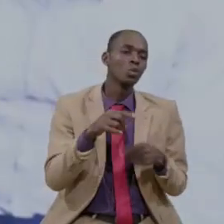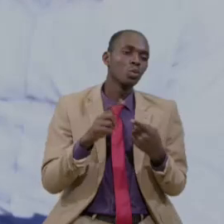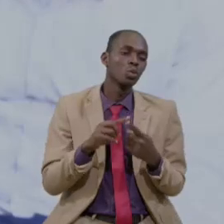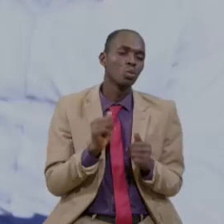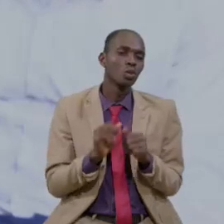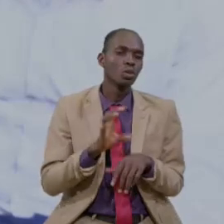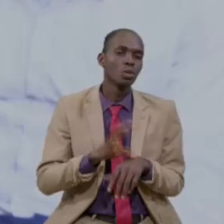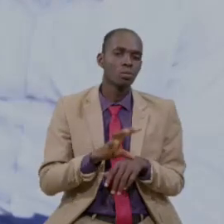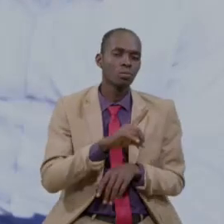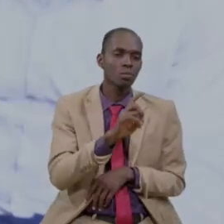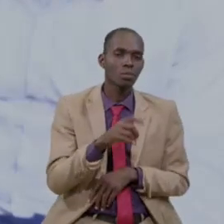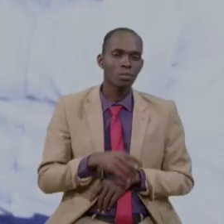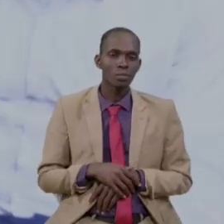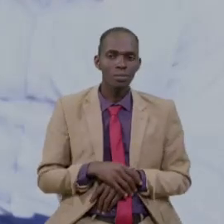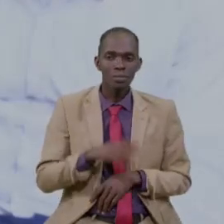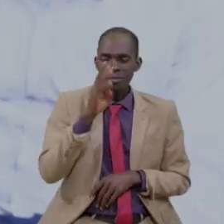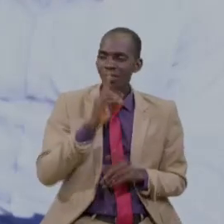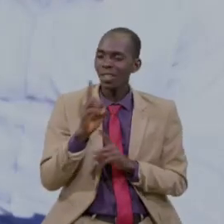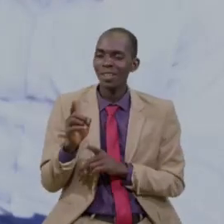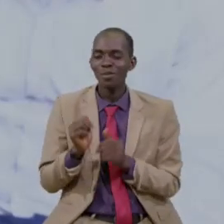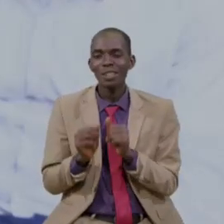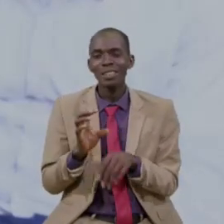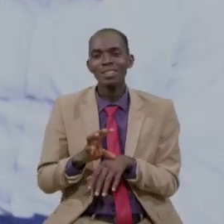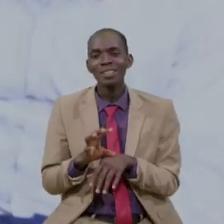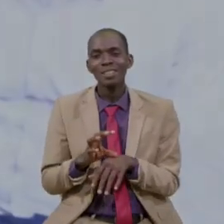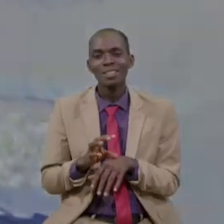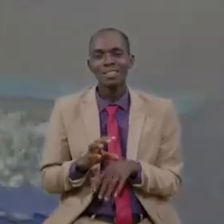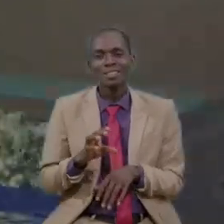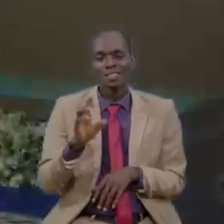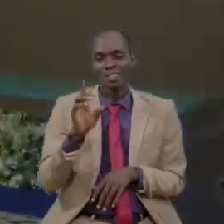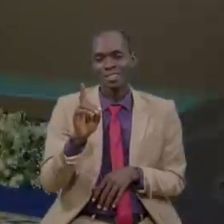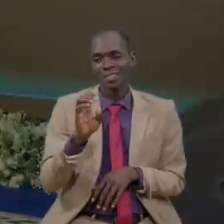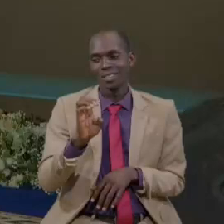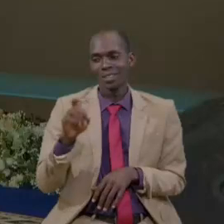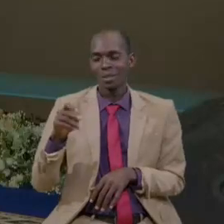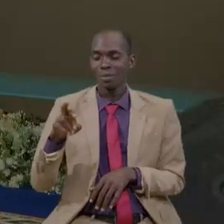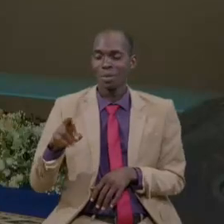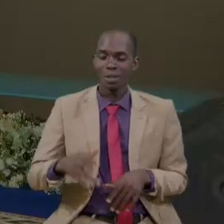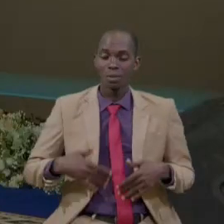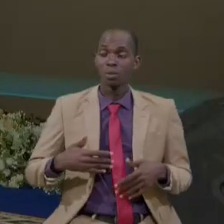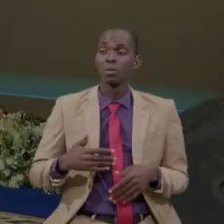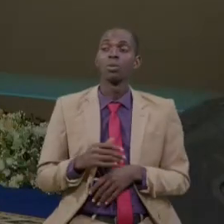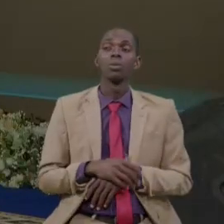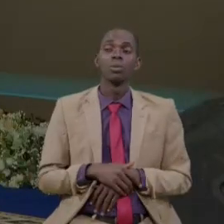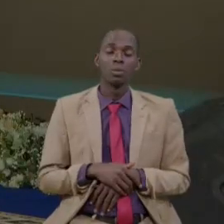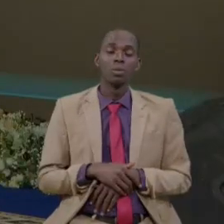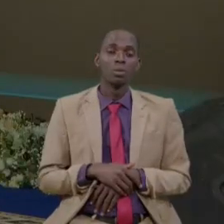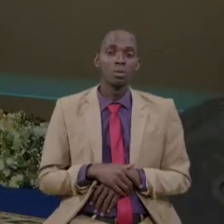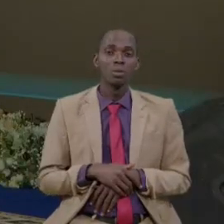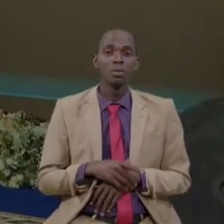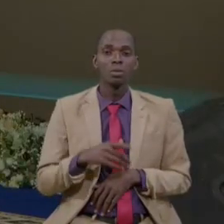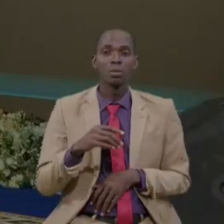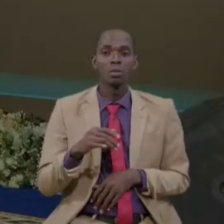What did he say? He said, they were like, oh. Then that policeman spoke to all the other